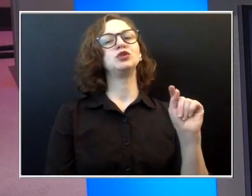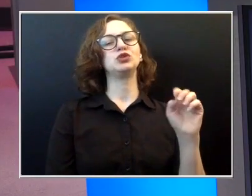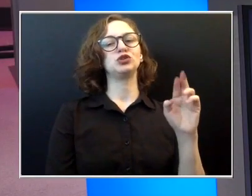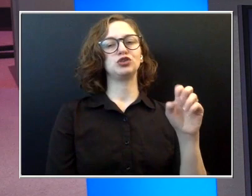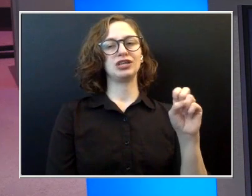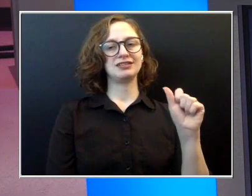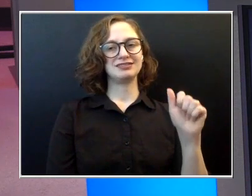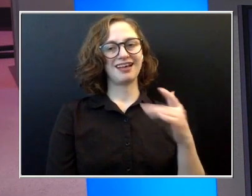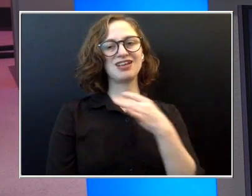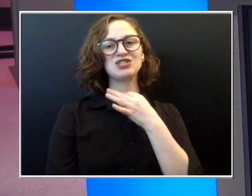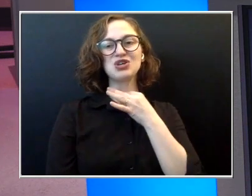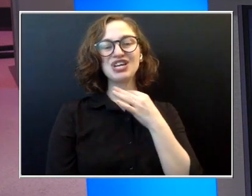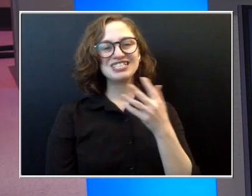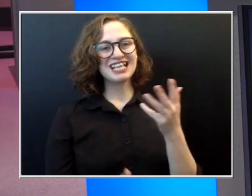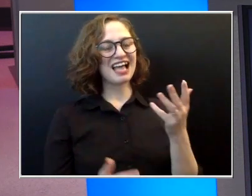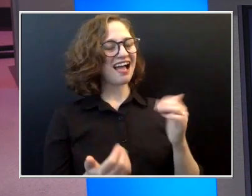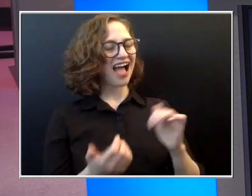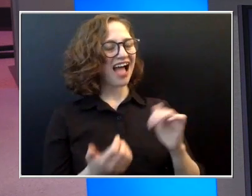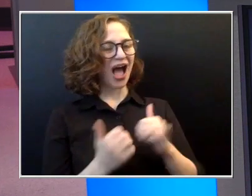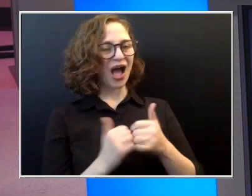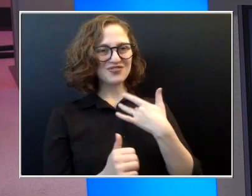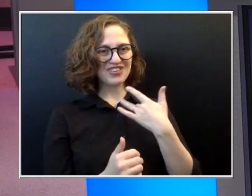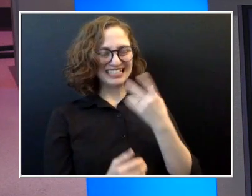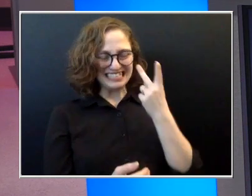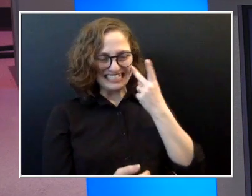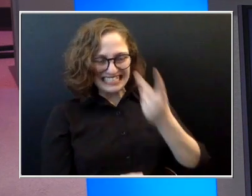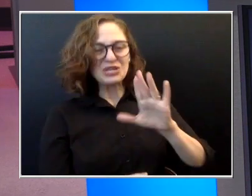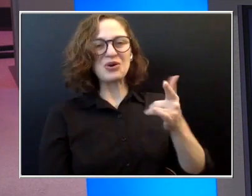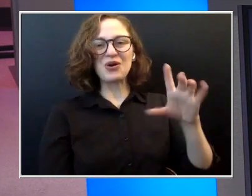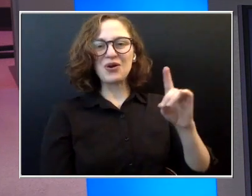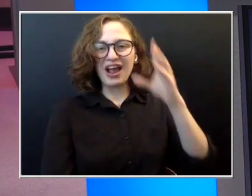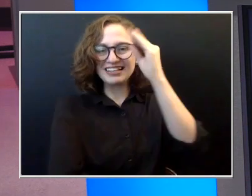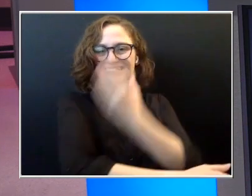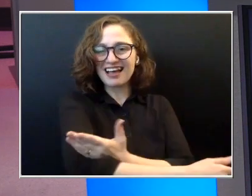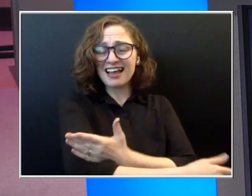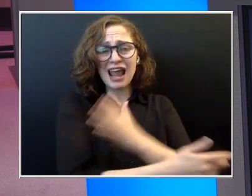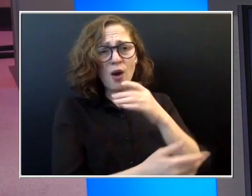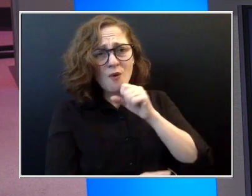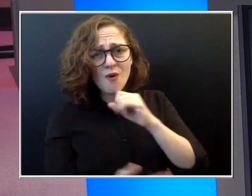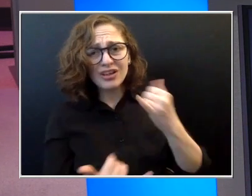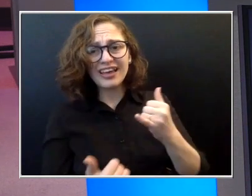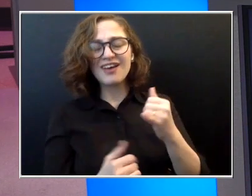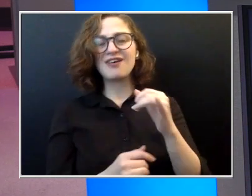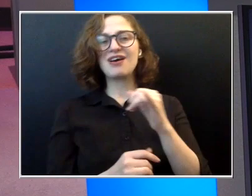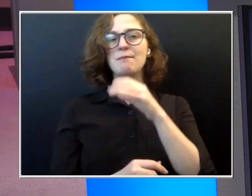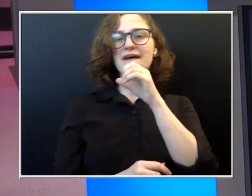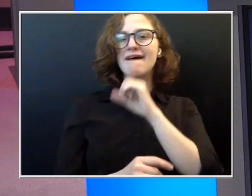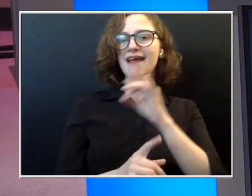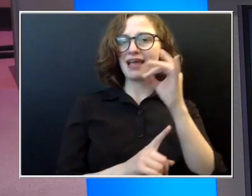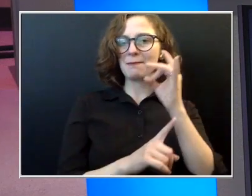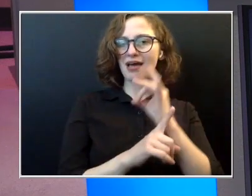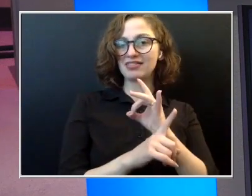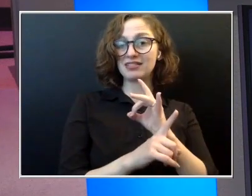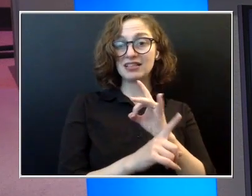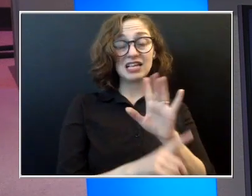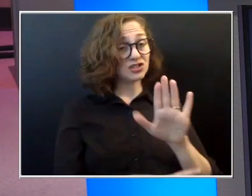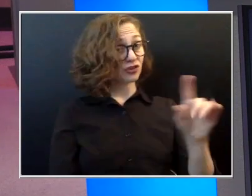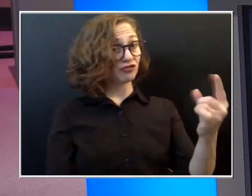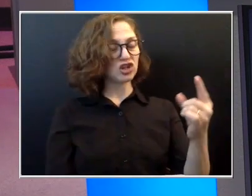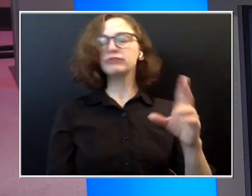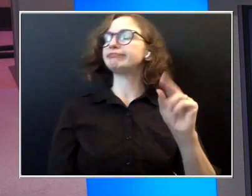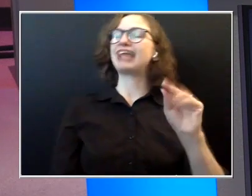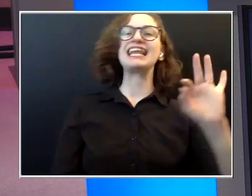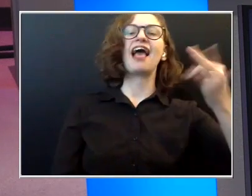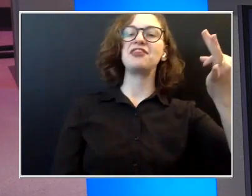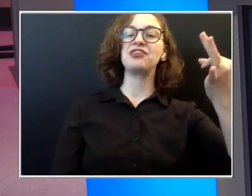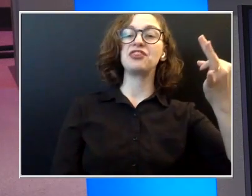your grandson now? He's, I think he's about 8 months now. Is he your first grandson? No, he's our 9th. You're 9? Yeah. Oh,